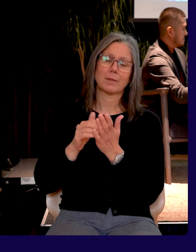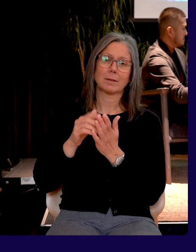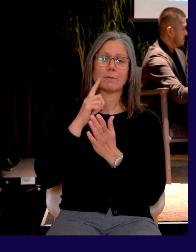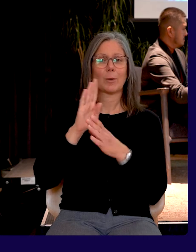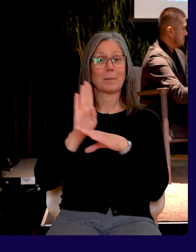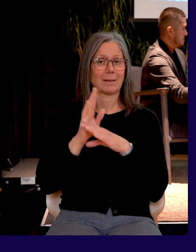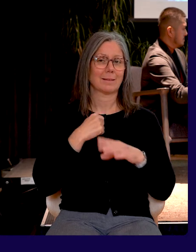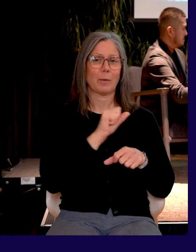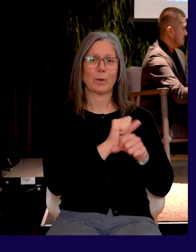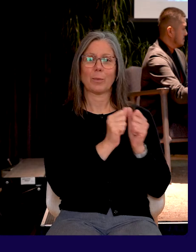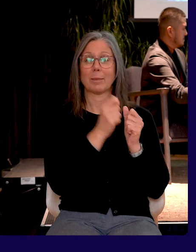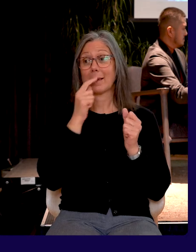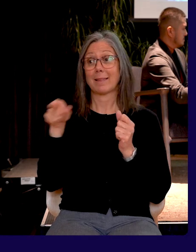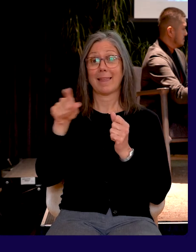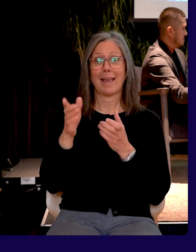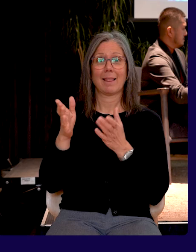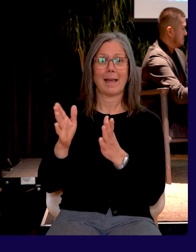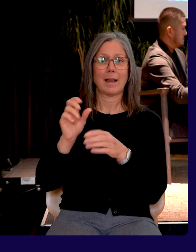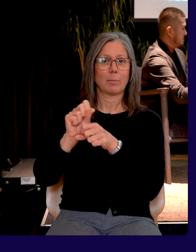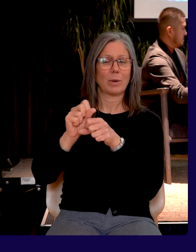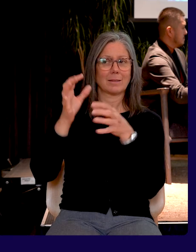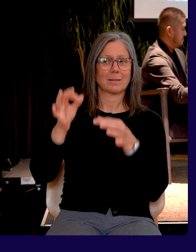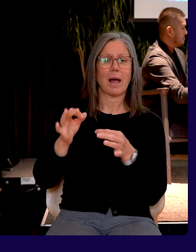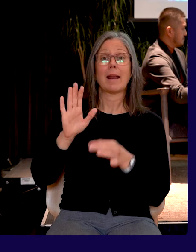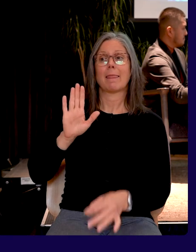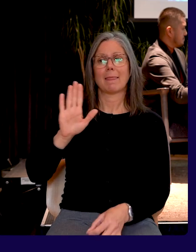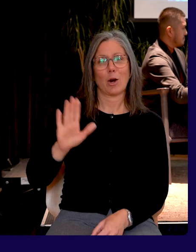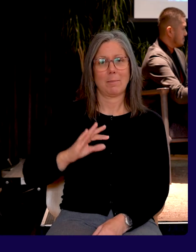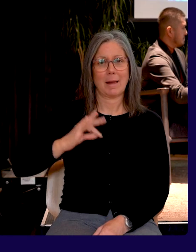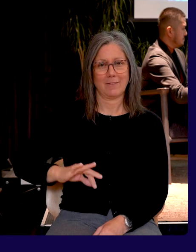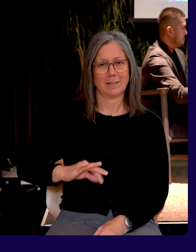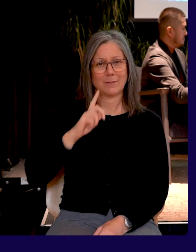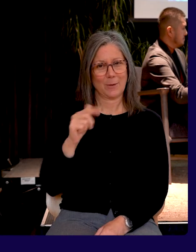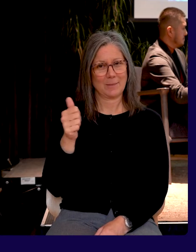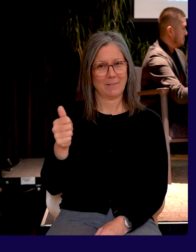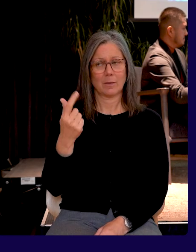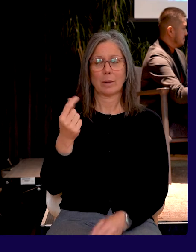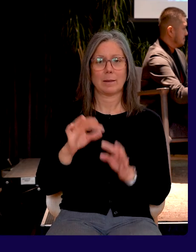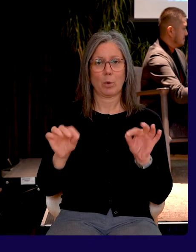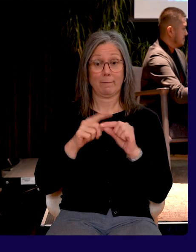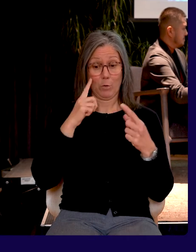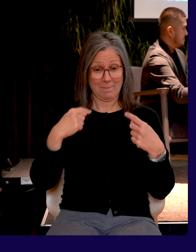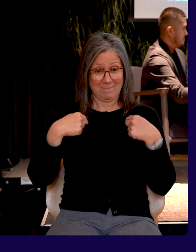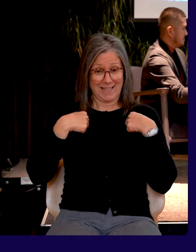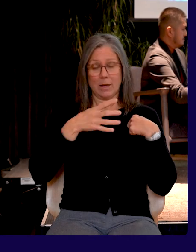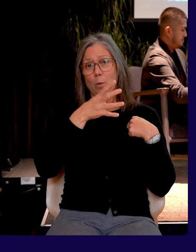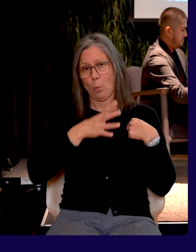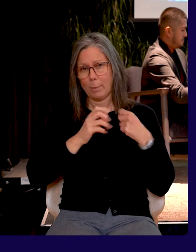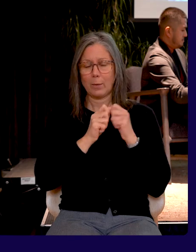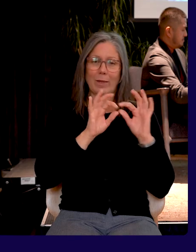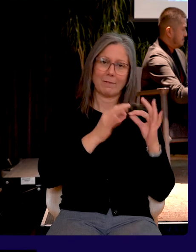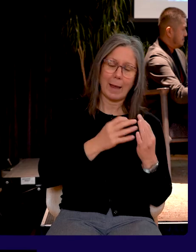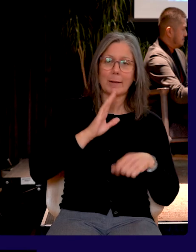with because they let employees decide what they want as their benefits. What's important to me, as a woman with a family and